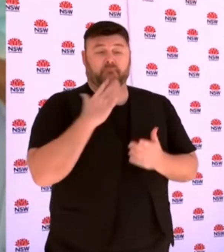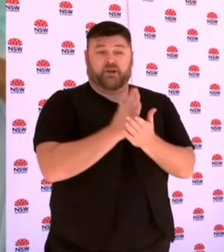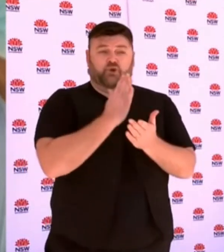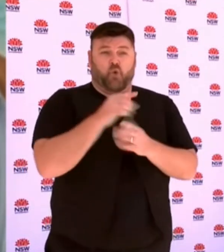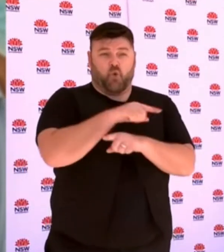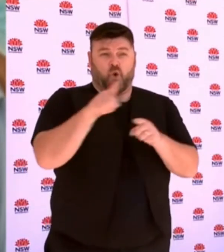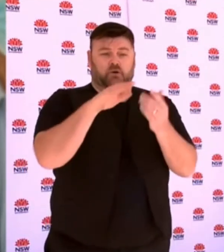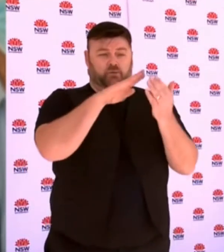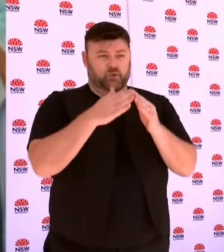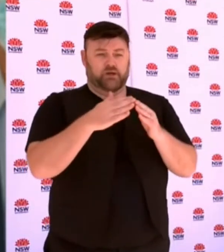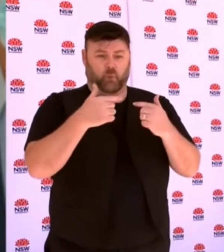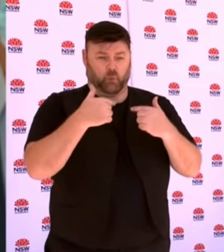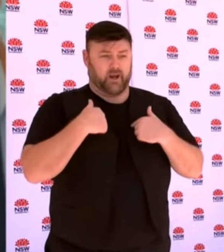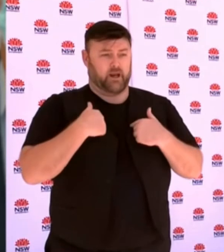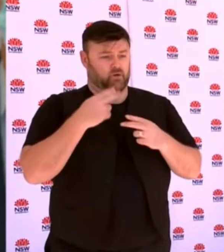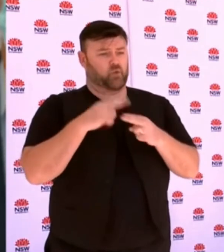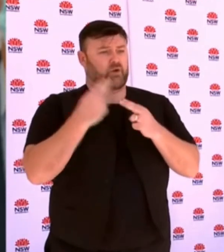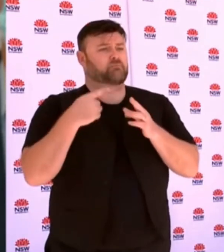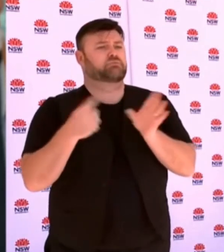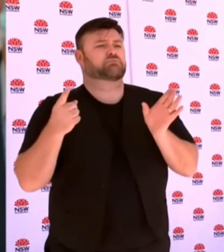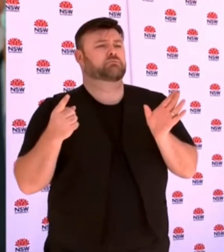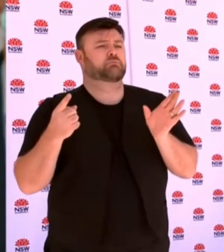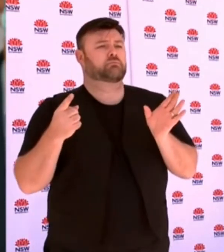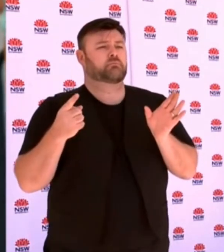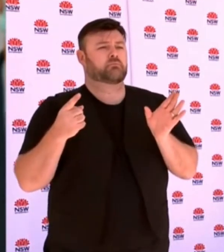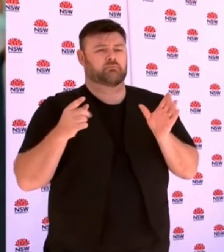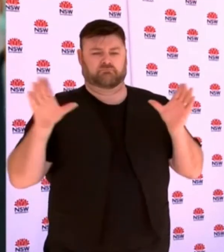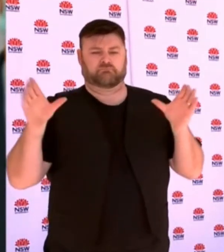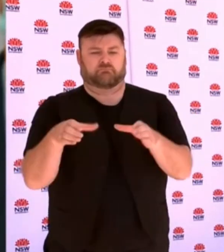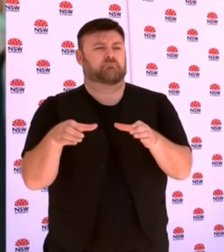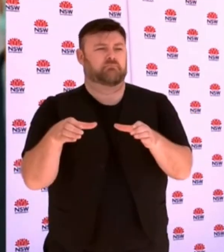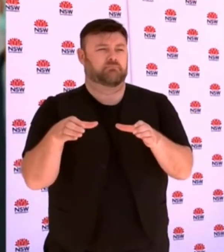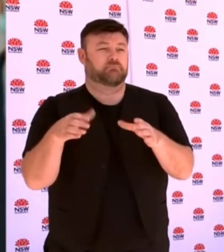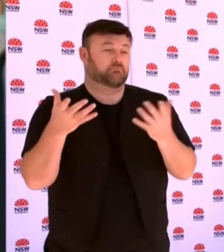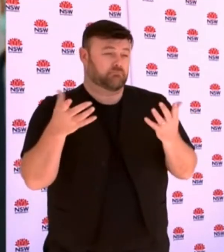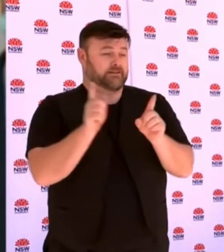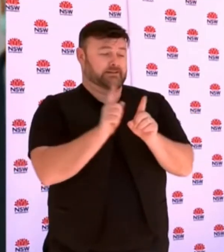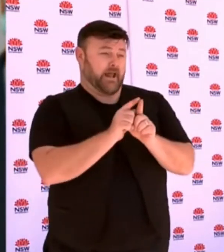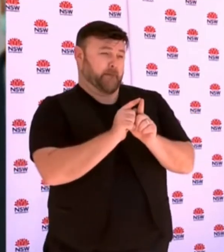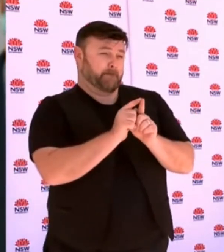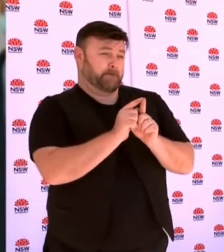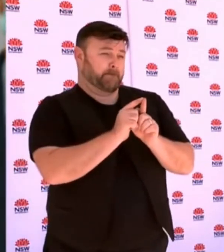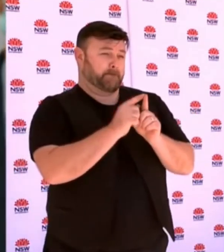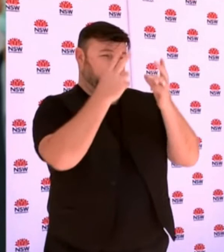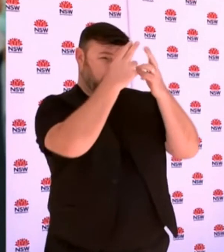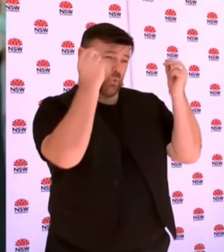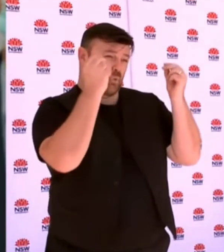the community that prompt action was taken in relation to the exposures in the aged care facility, as well as the aged